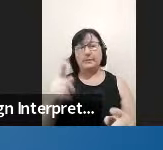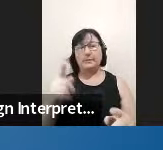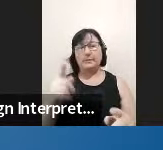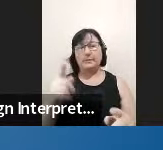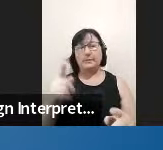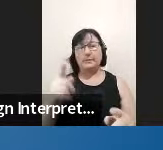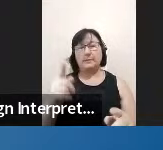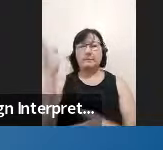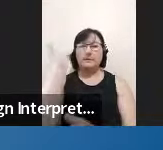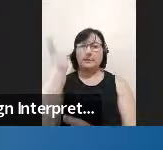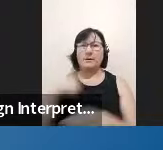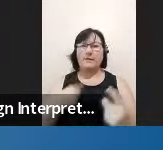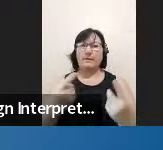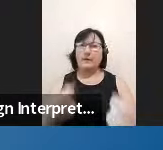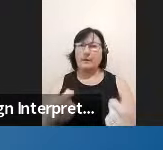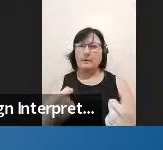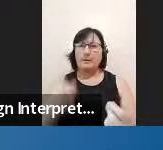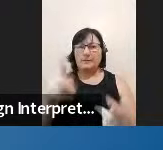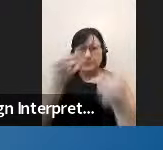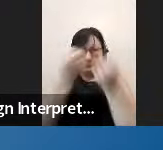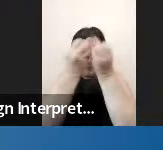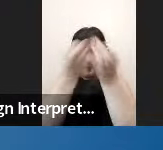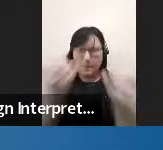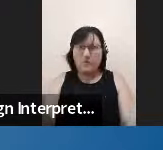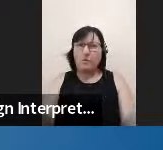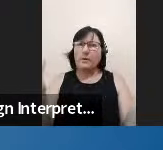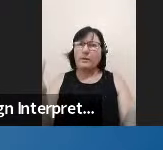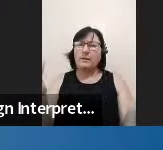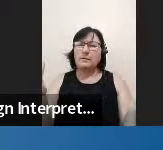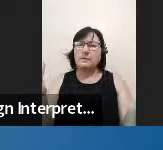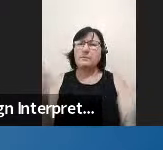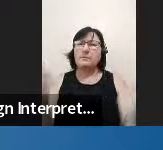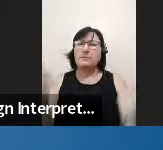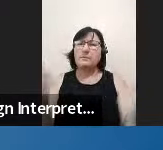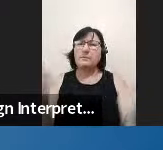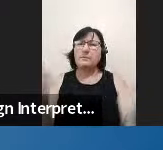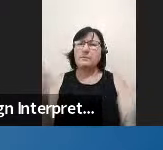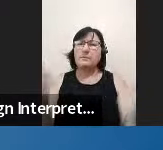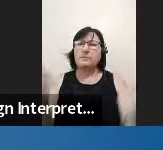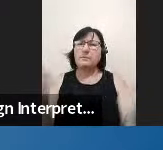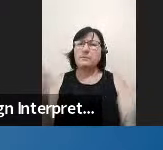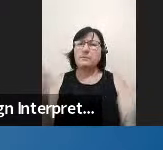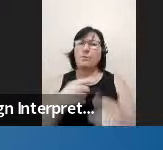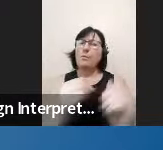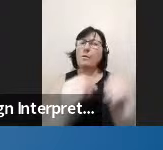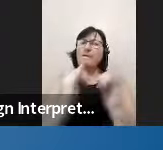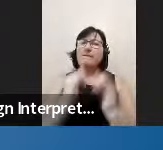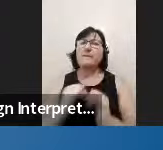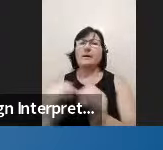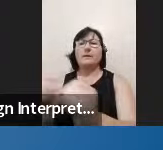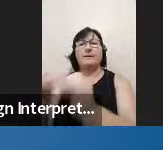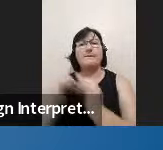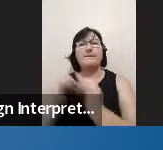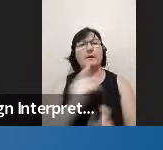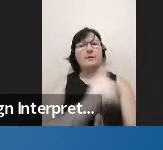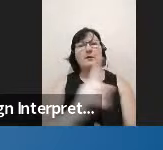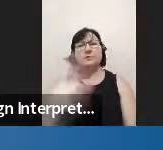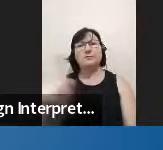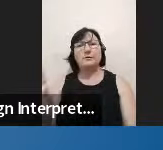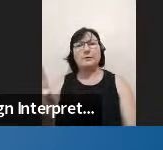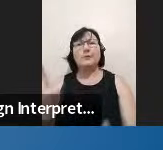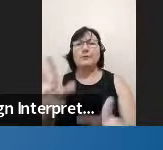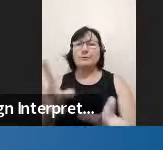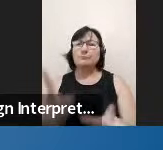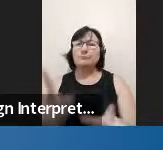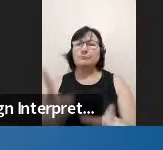informative as intended it to be. And again, I invite each and every one of you to participate actively on the surveys that